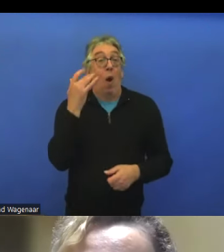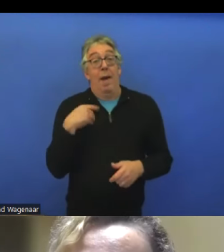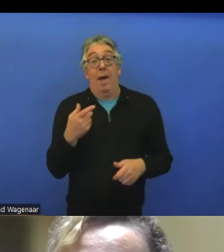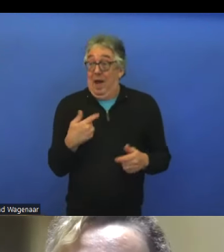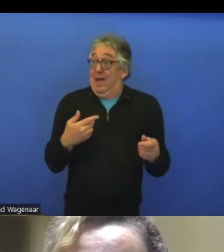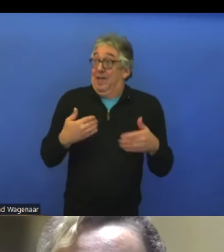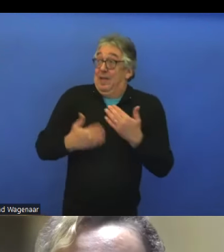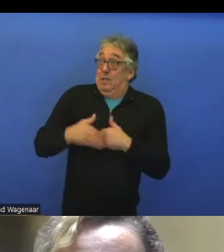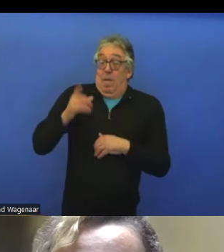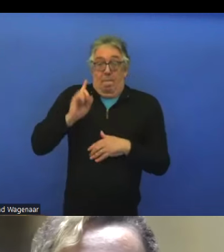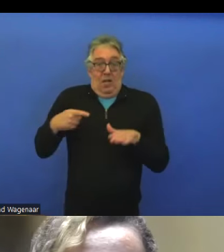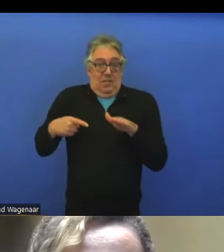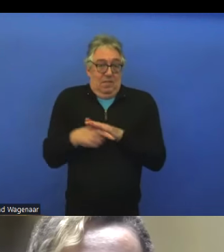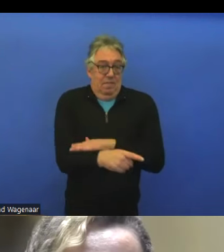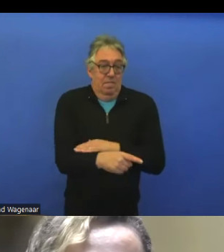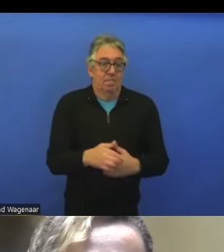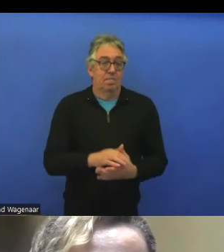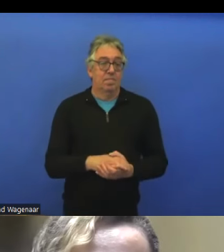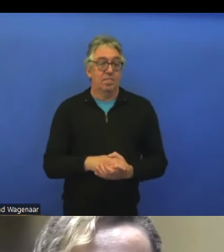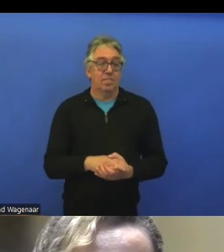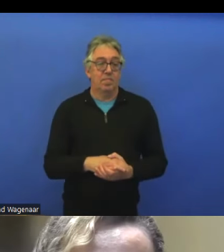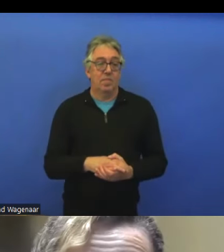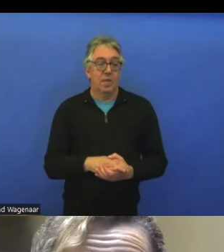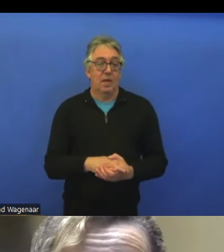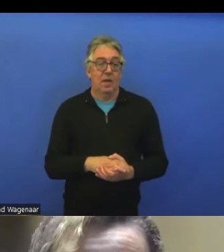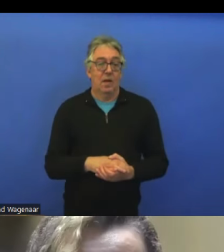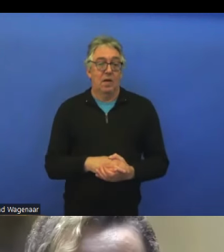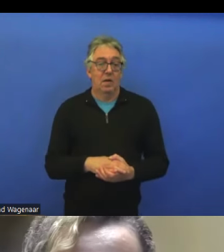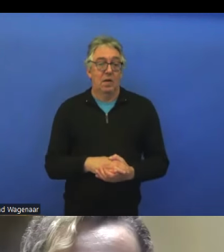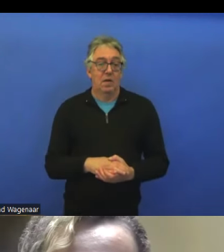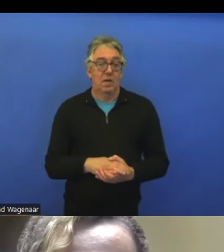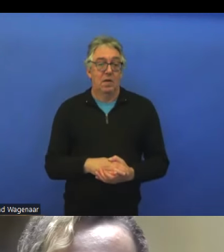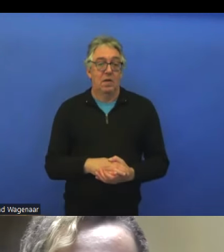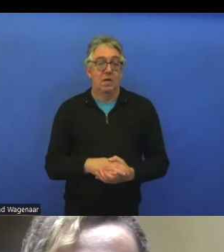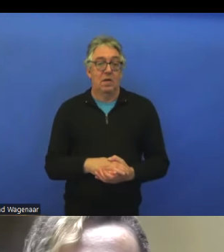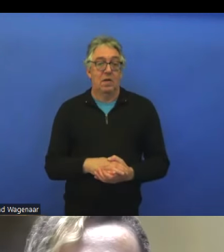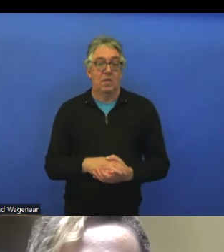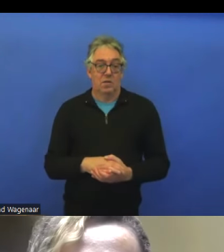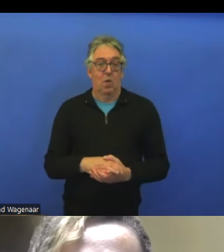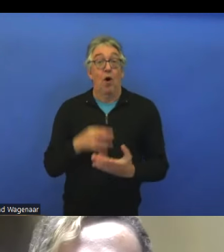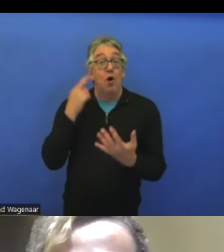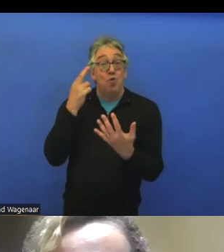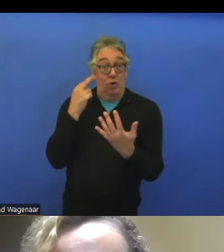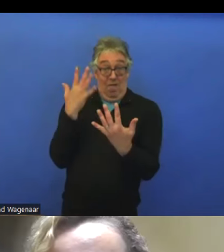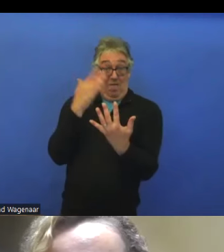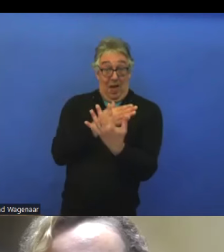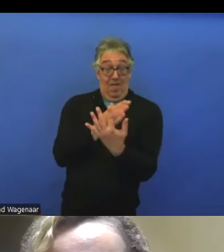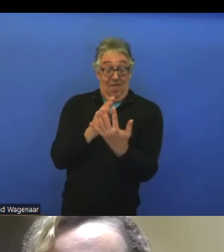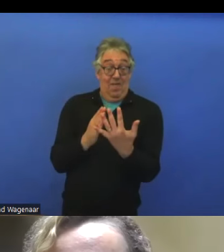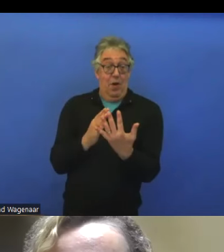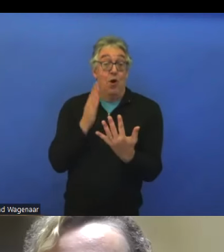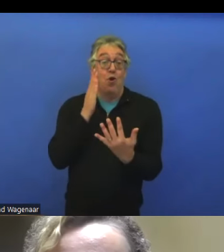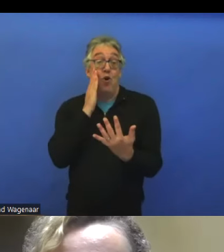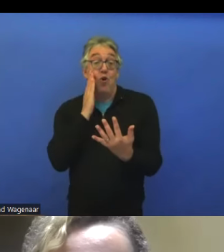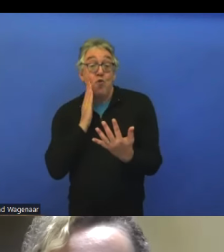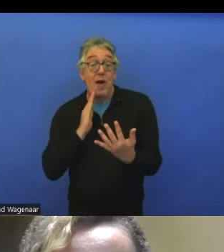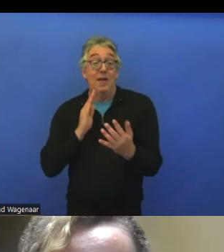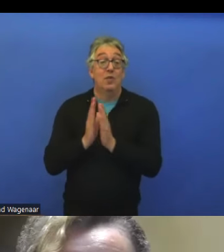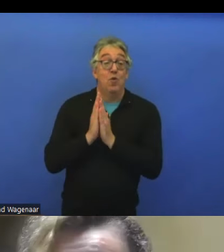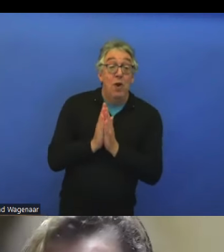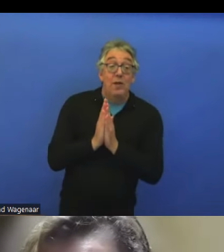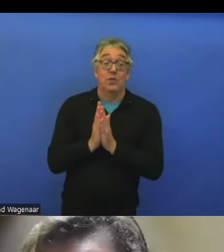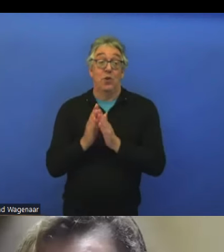be, the risk of persecution faced by someone has to be based on one at least of these 5 reasons. And lastly,